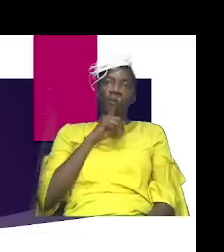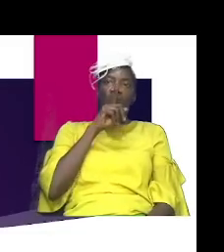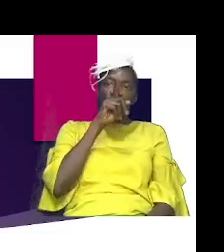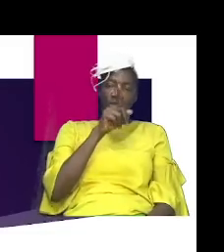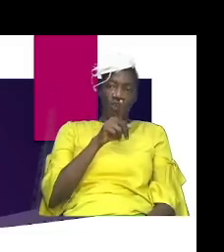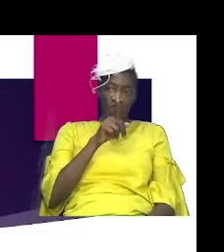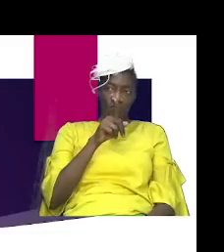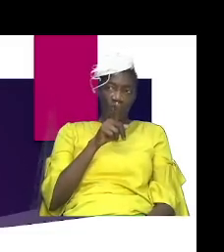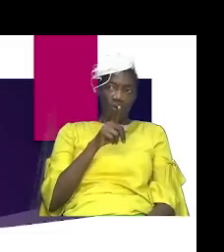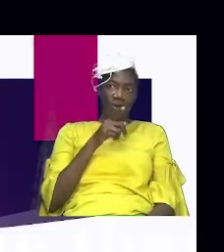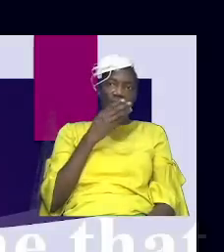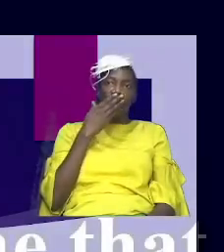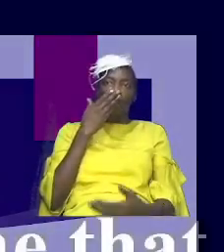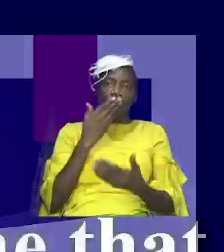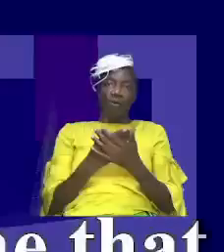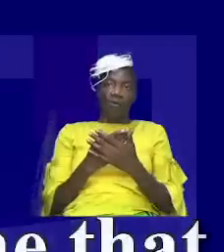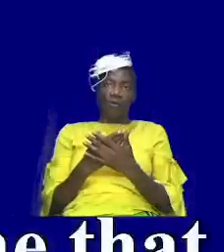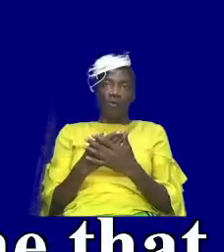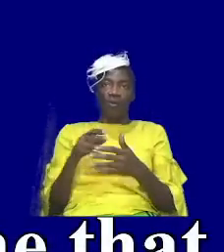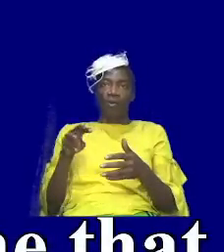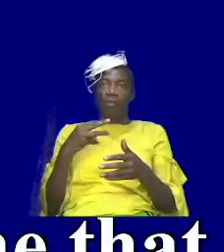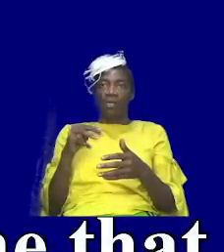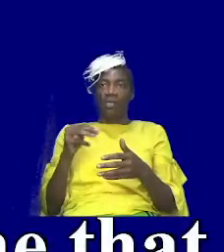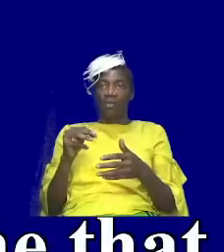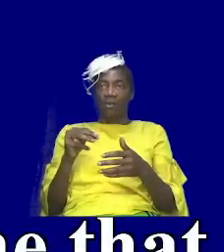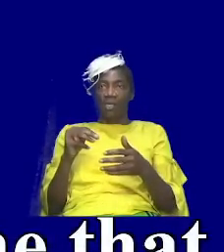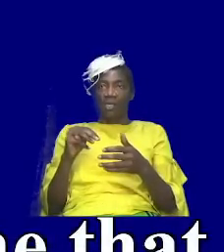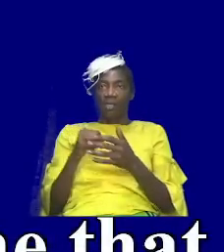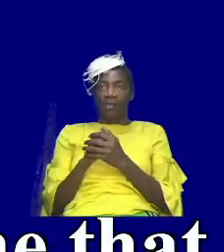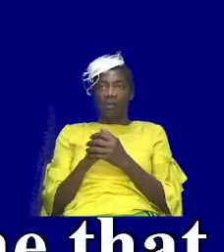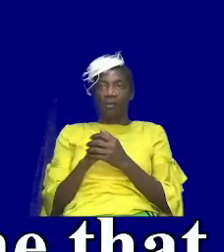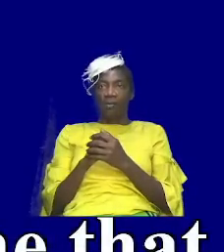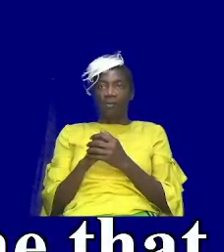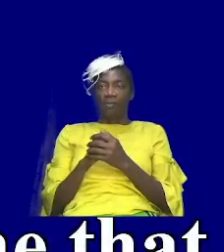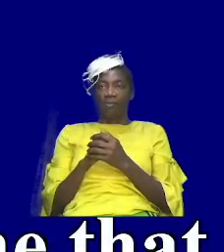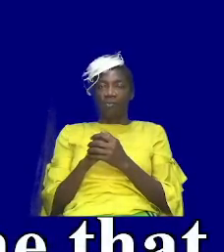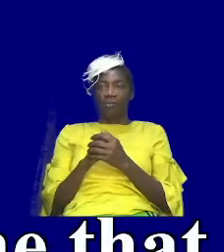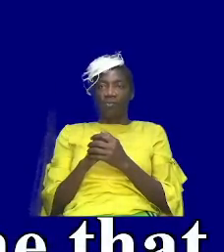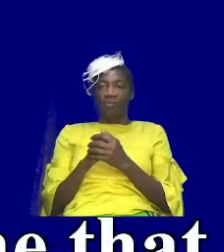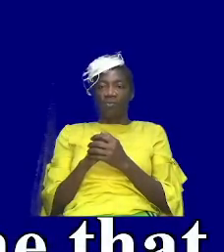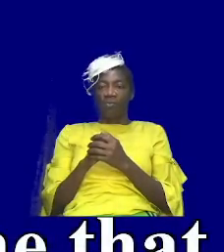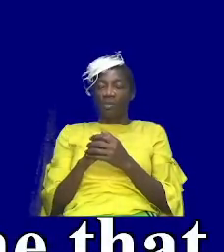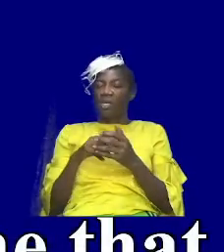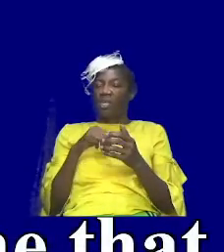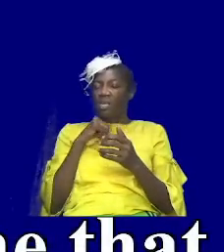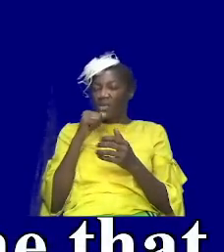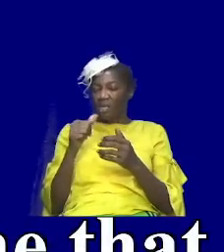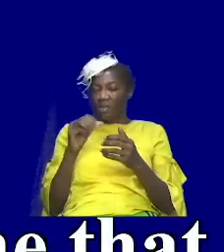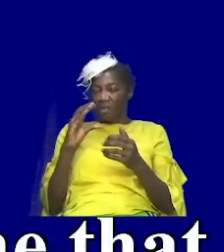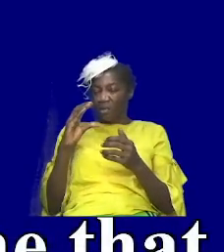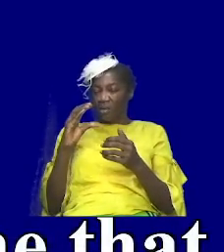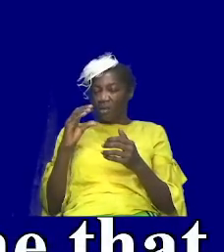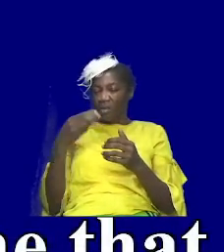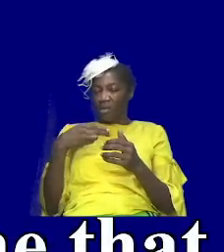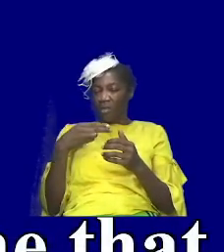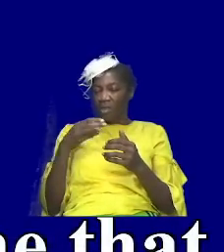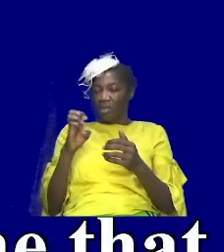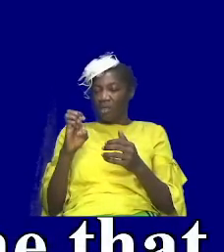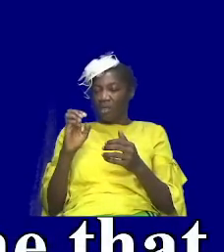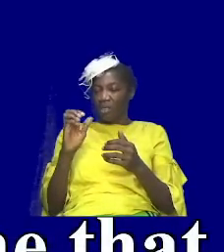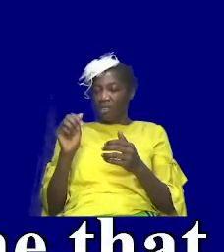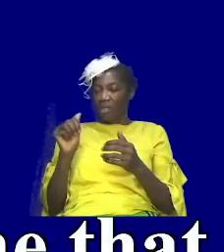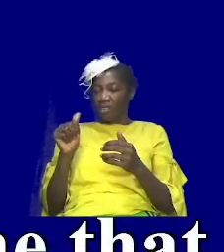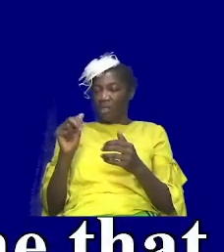solid. You're building, make sure that it is not cheap, because this